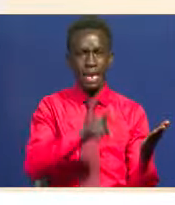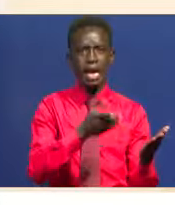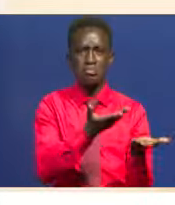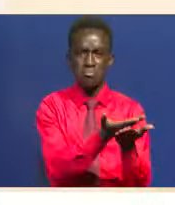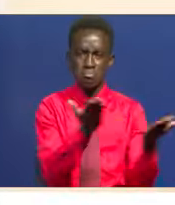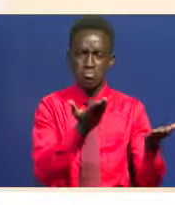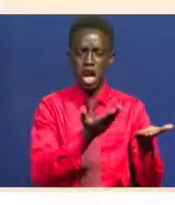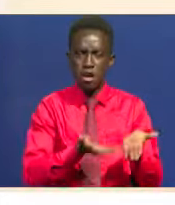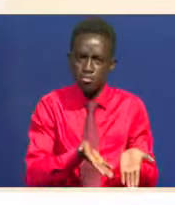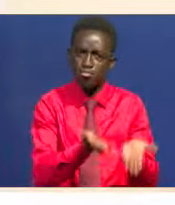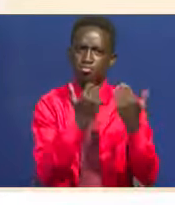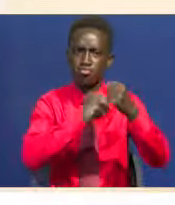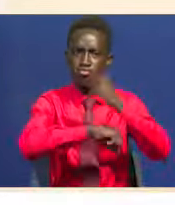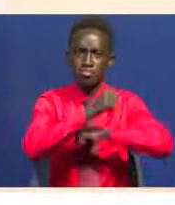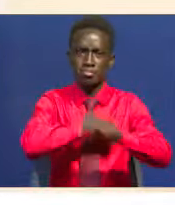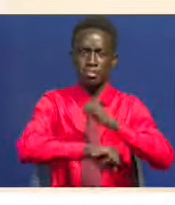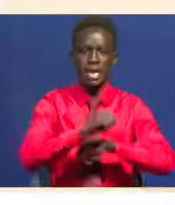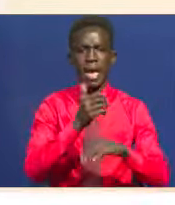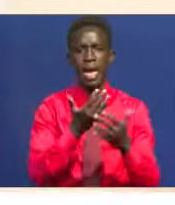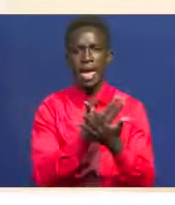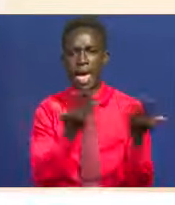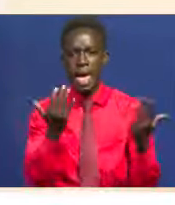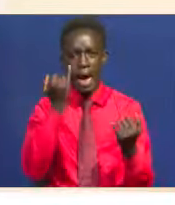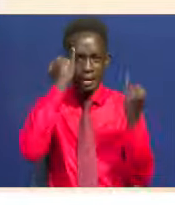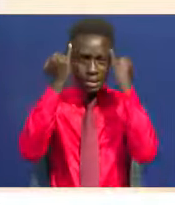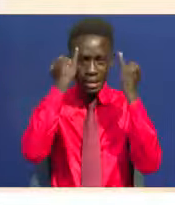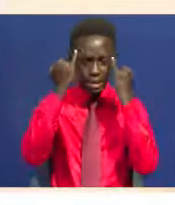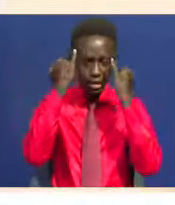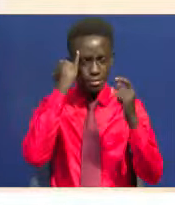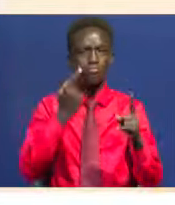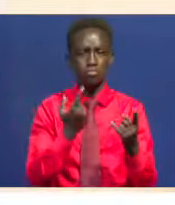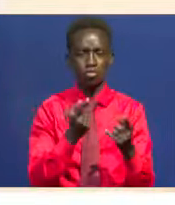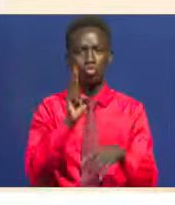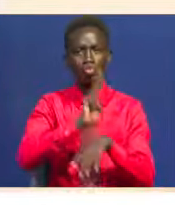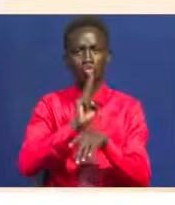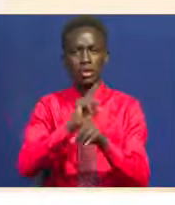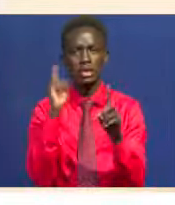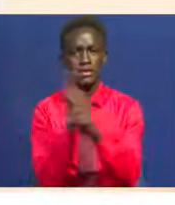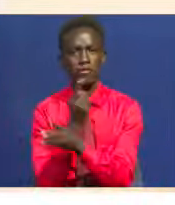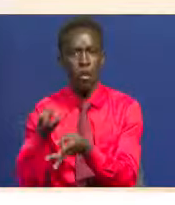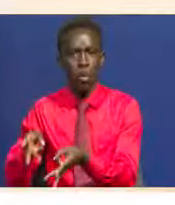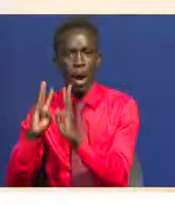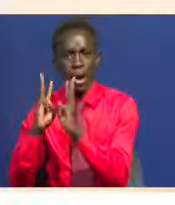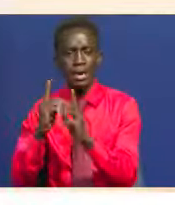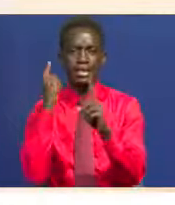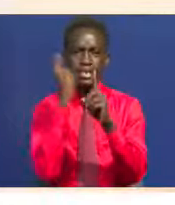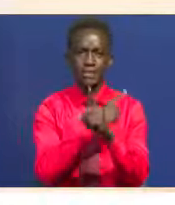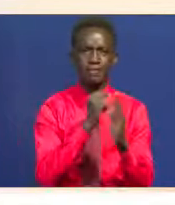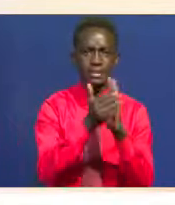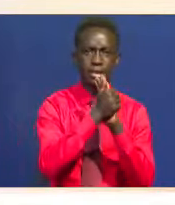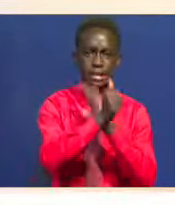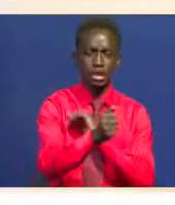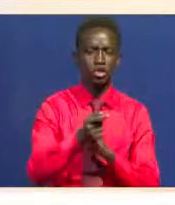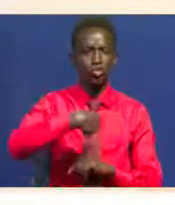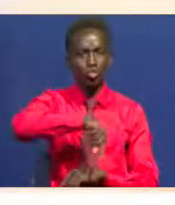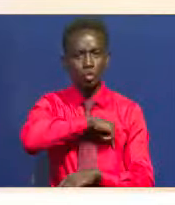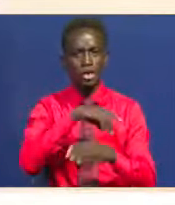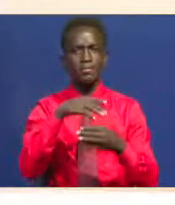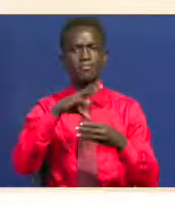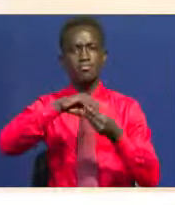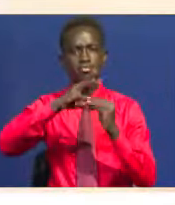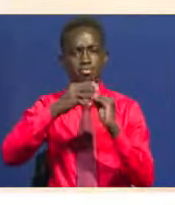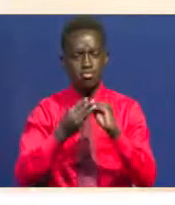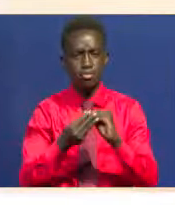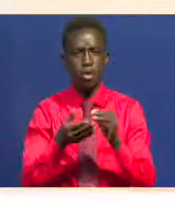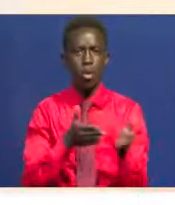different interventions with a different way and different skills. We create opportunities for members of the